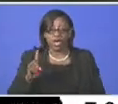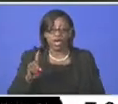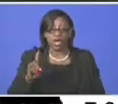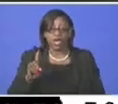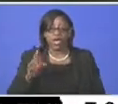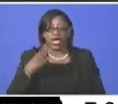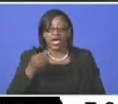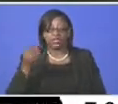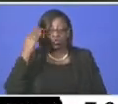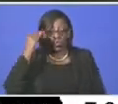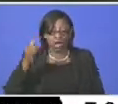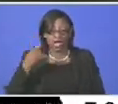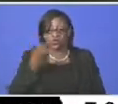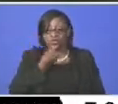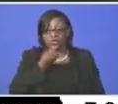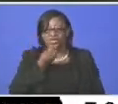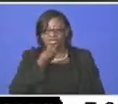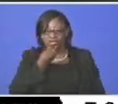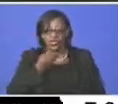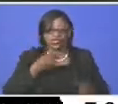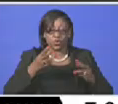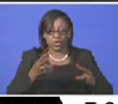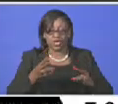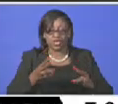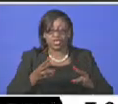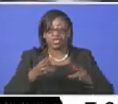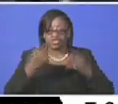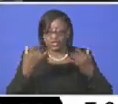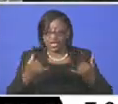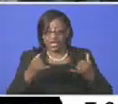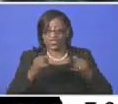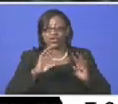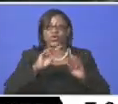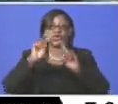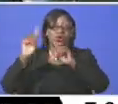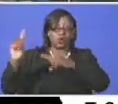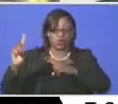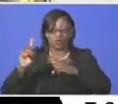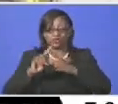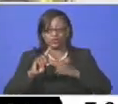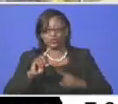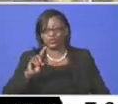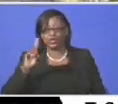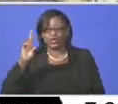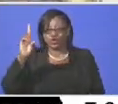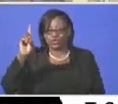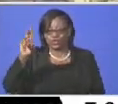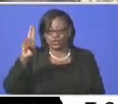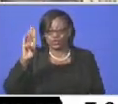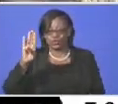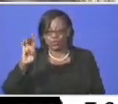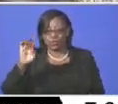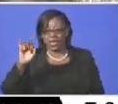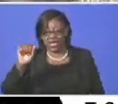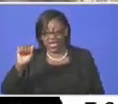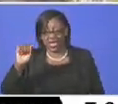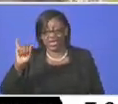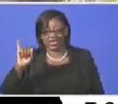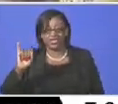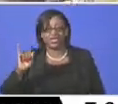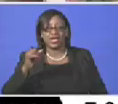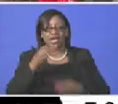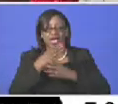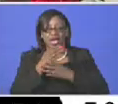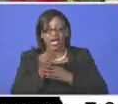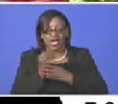knowledge, a team of six from right here in the Bahamas are headed to Dubai, taking their years of skill and culinary expertise to